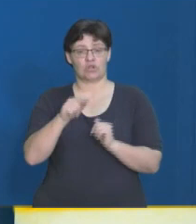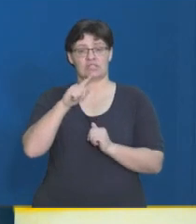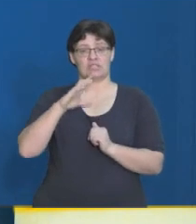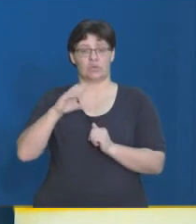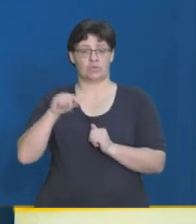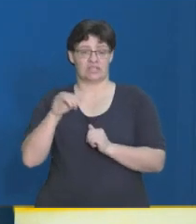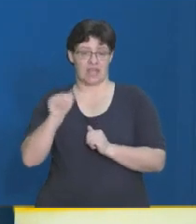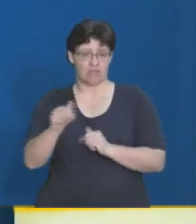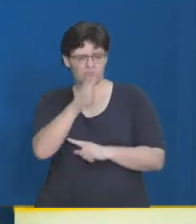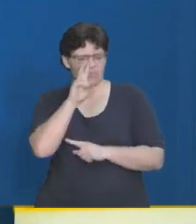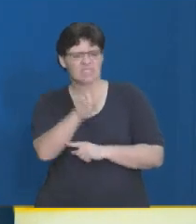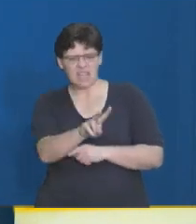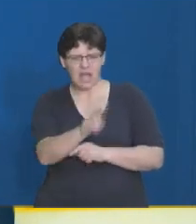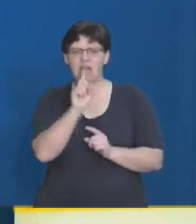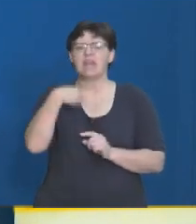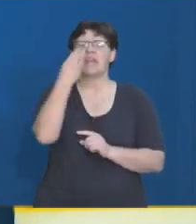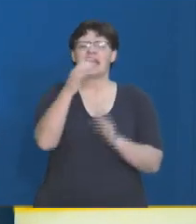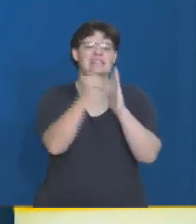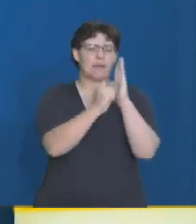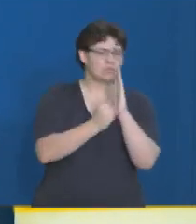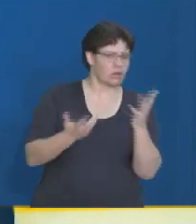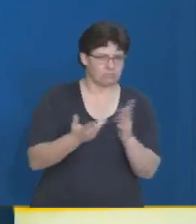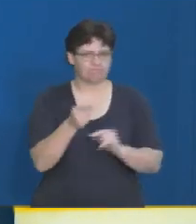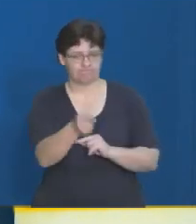www.wozamatrix.co.za so you can see when your next subject will